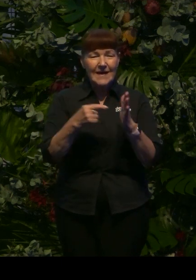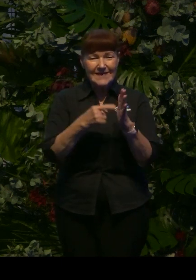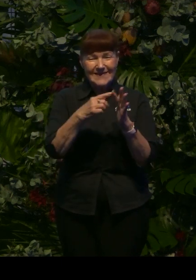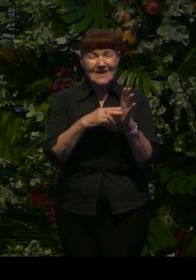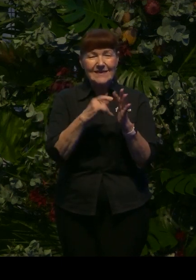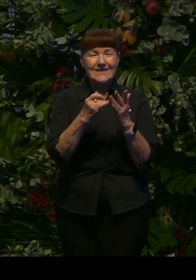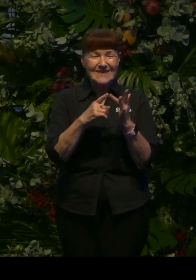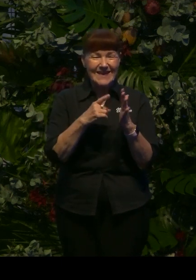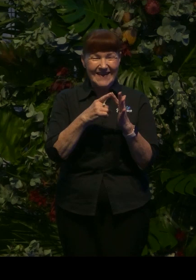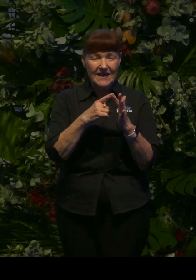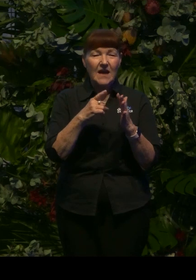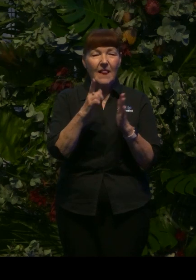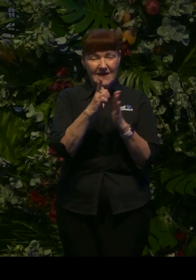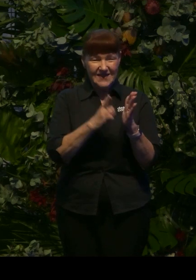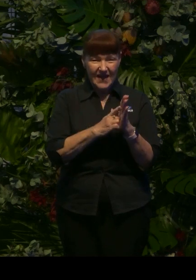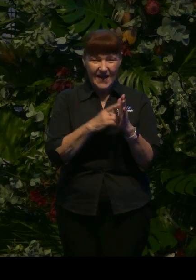passed 2